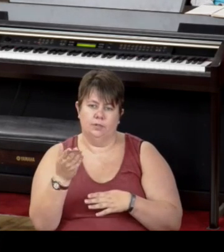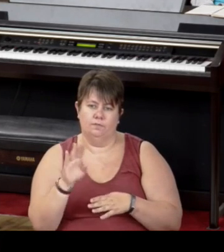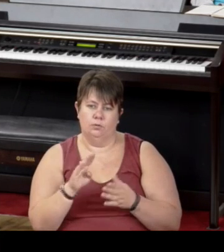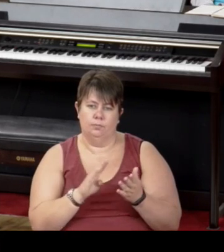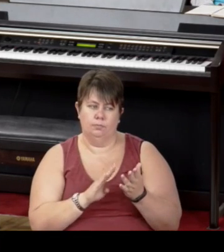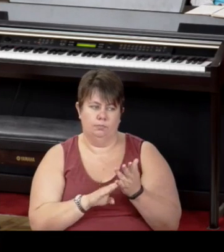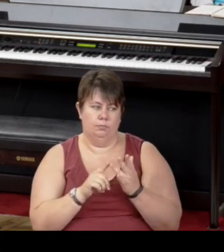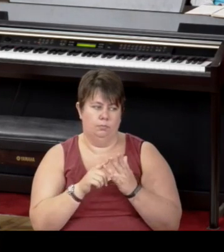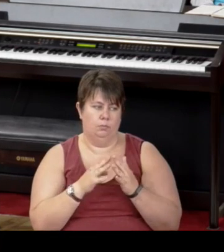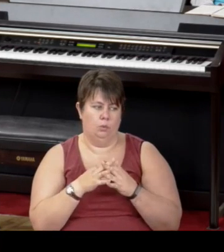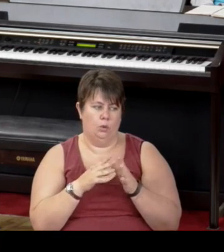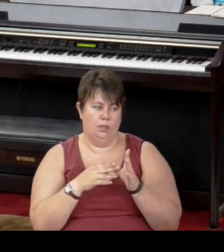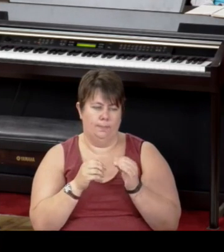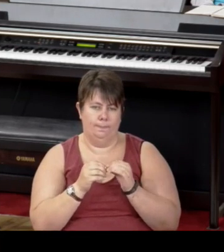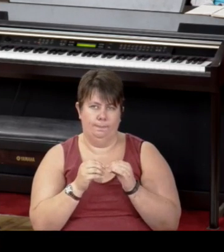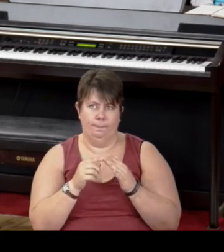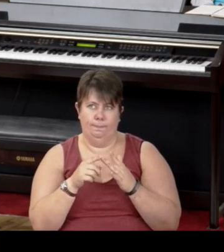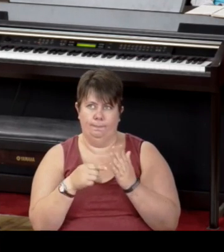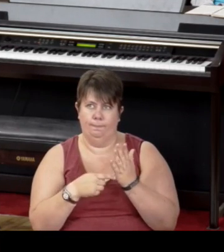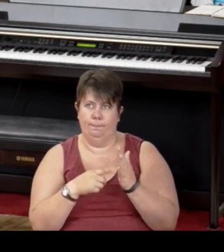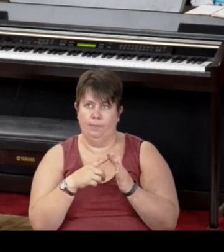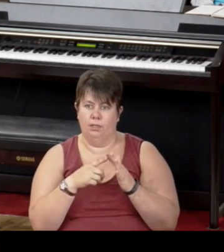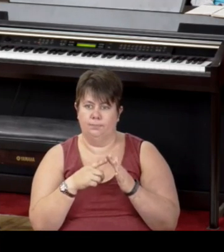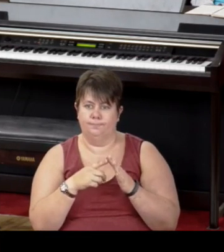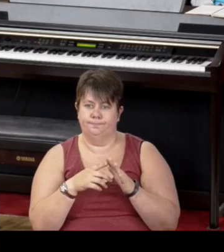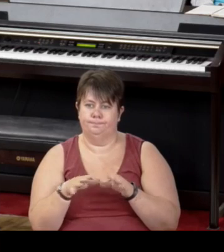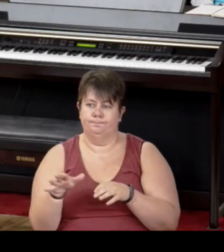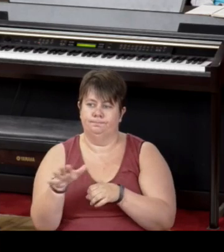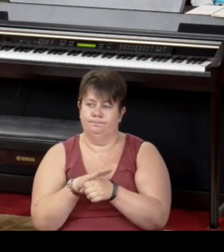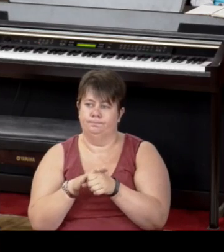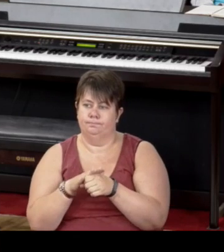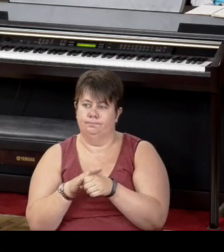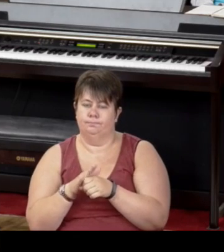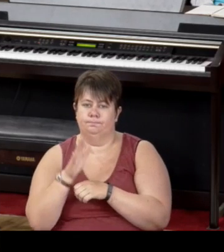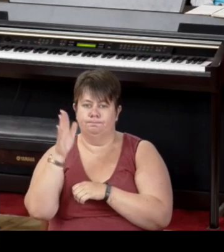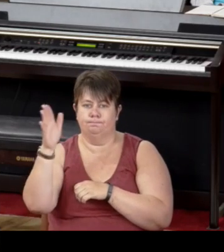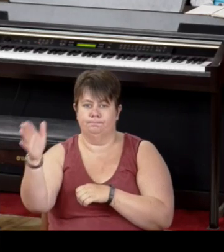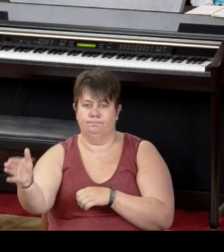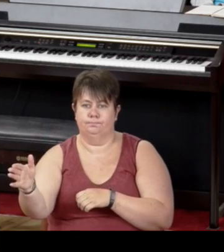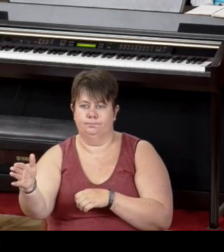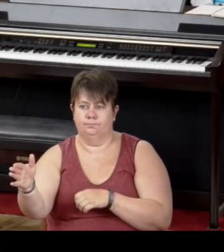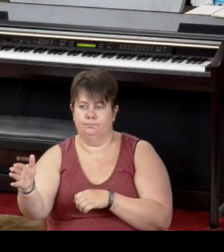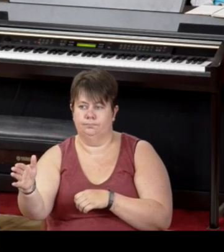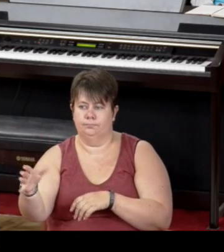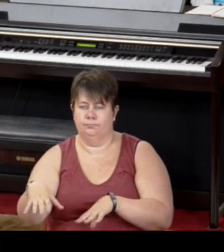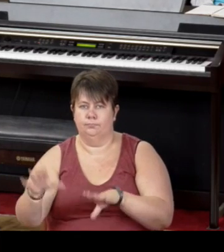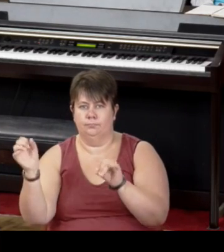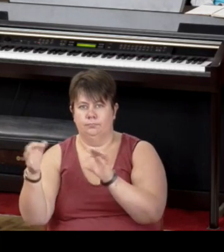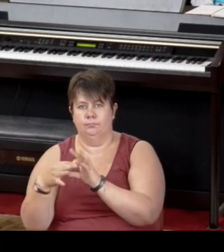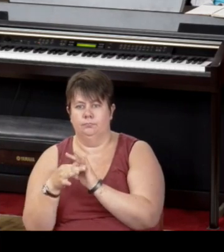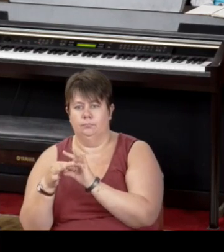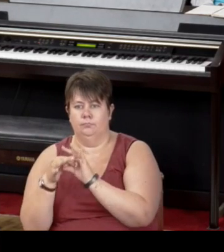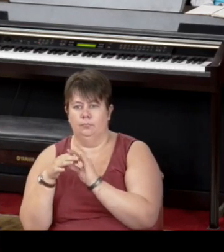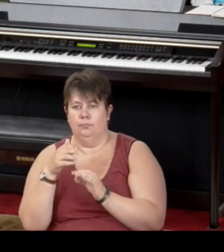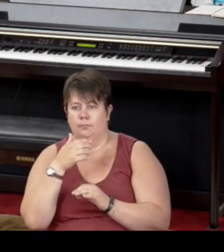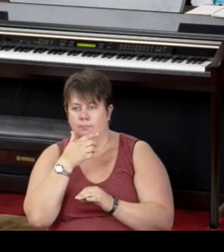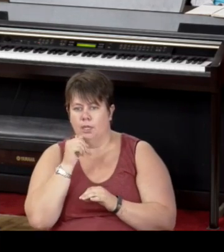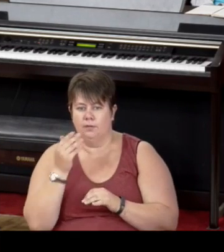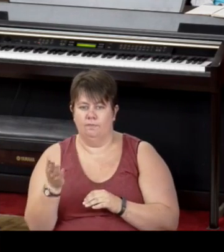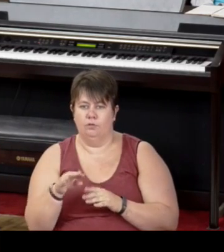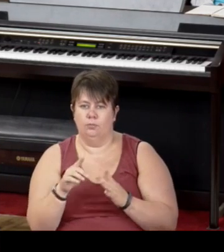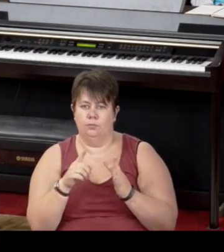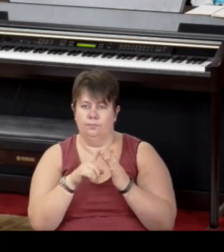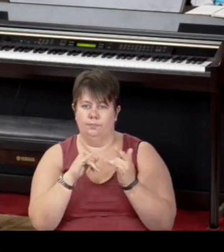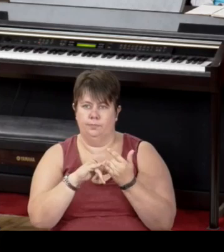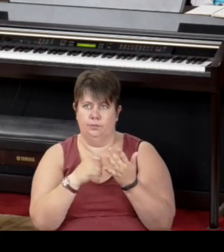These women were sent in, and the men of Israel married them. They formed relationships with them. And over